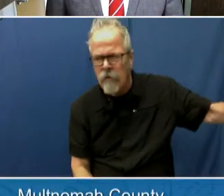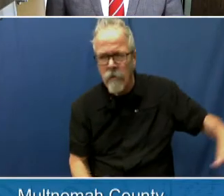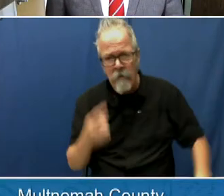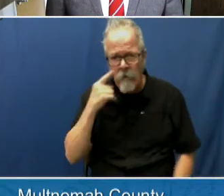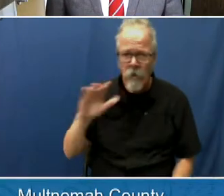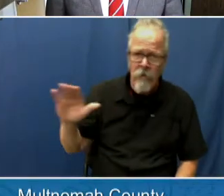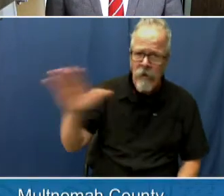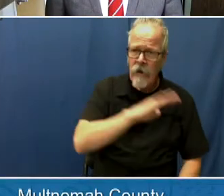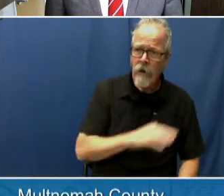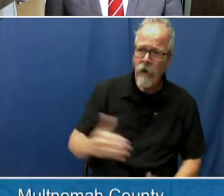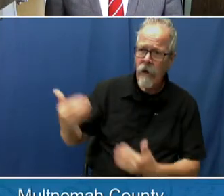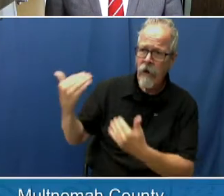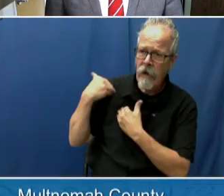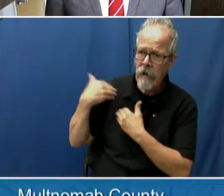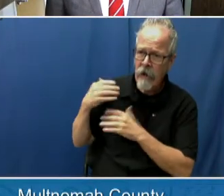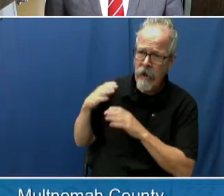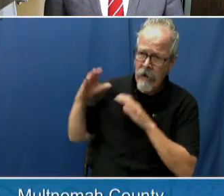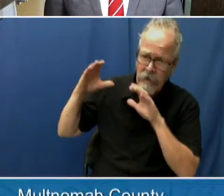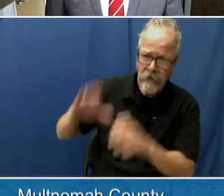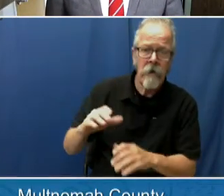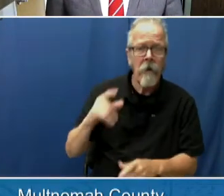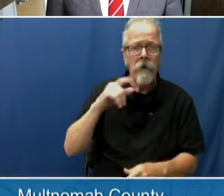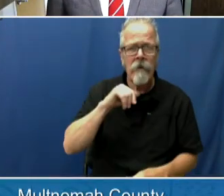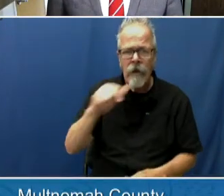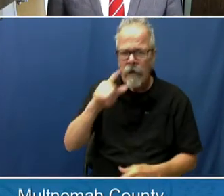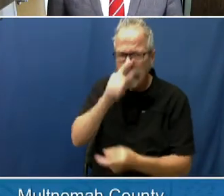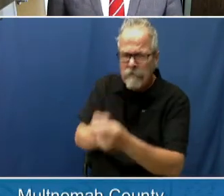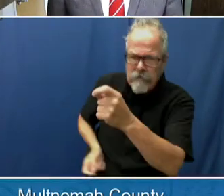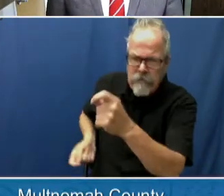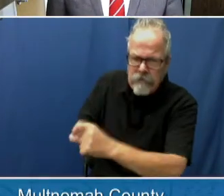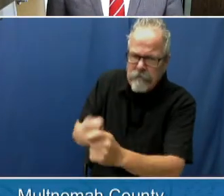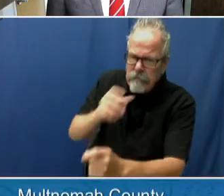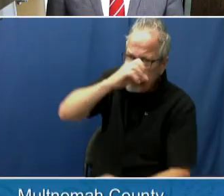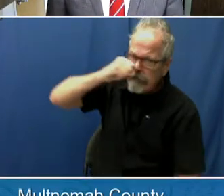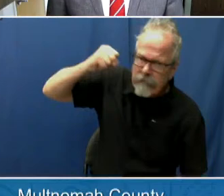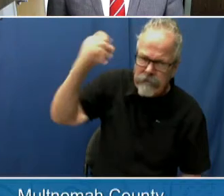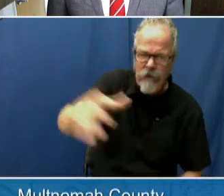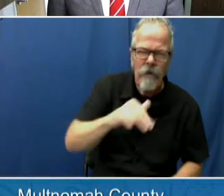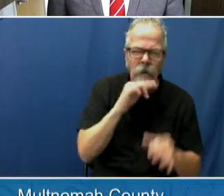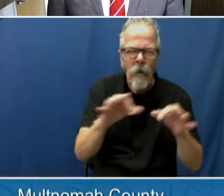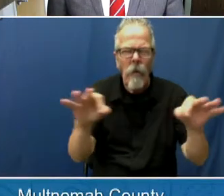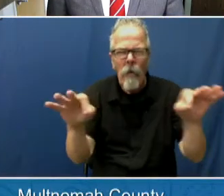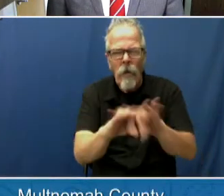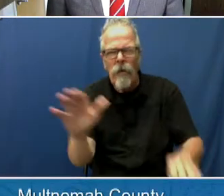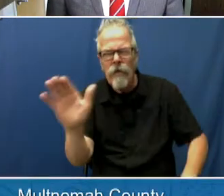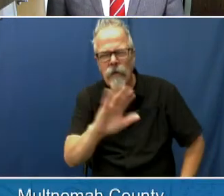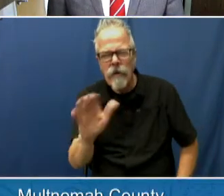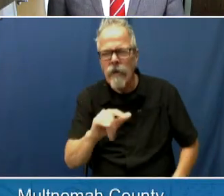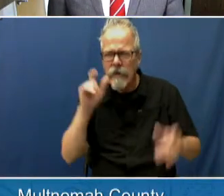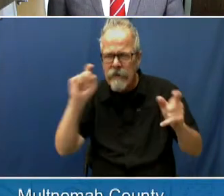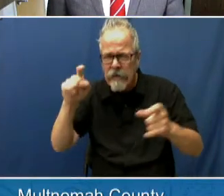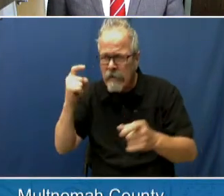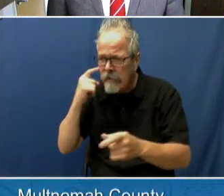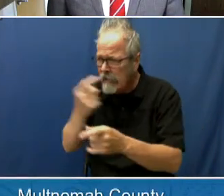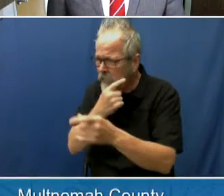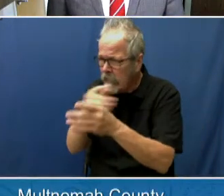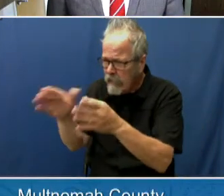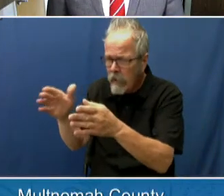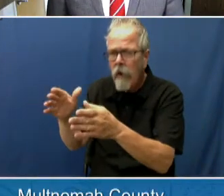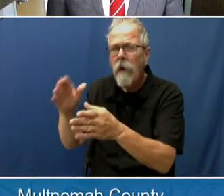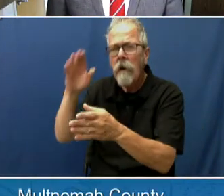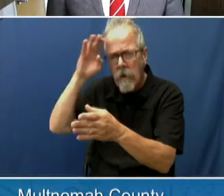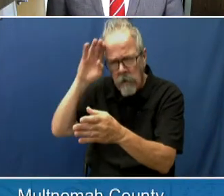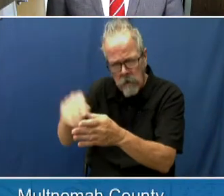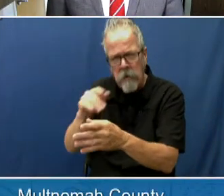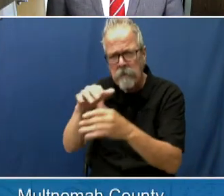one another's humanity over opinions, we move away from more victimization and disenfranchisement. And to me, that sounds a